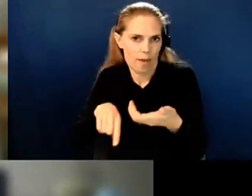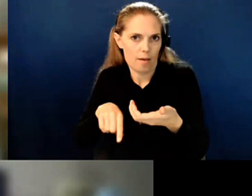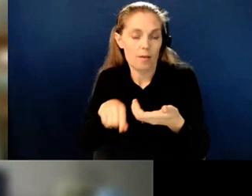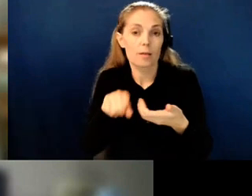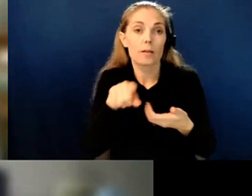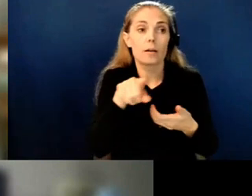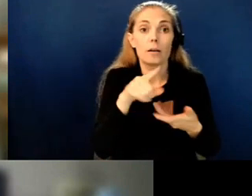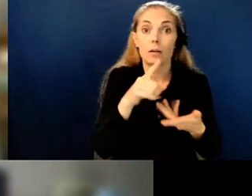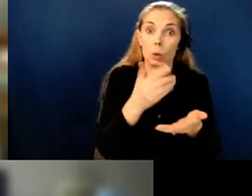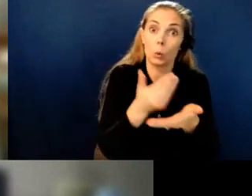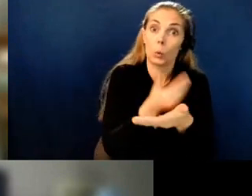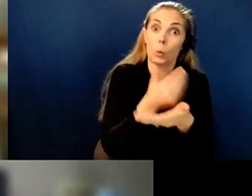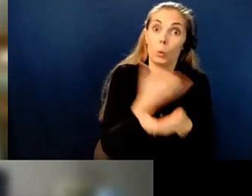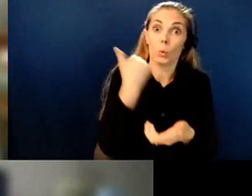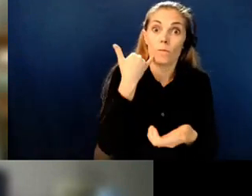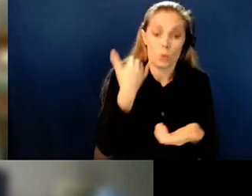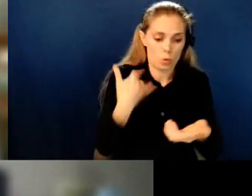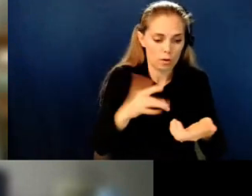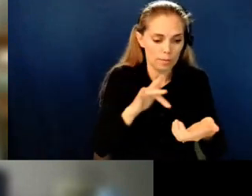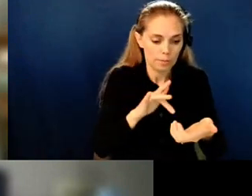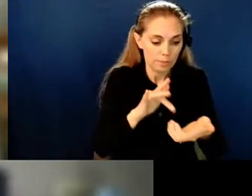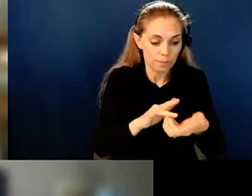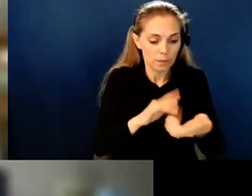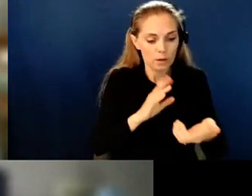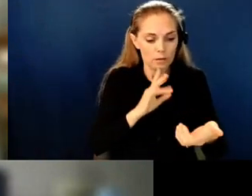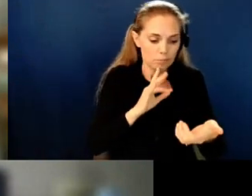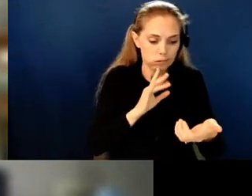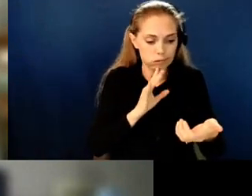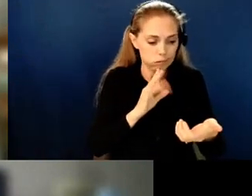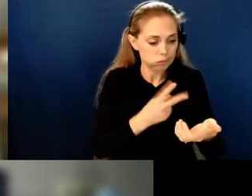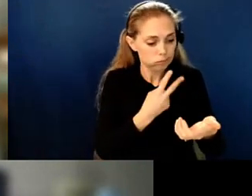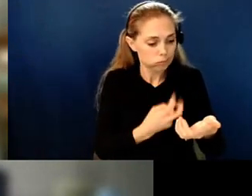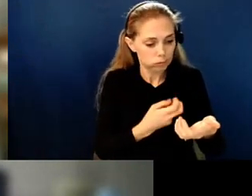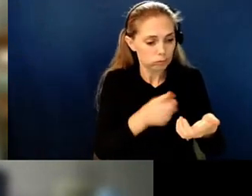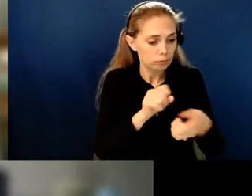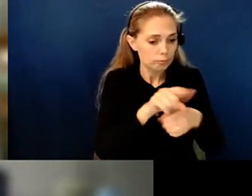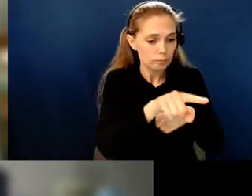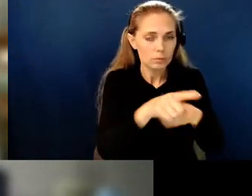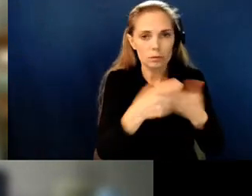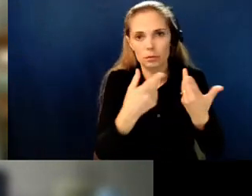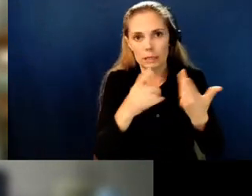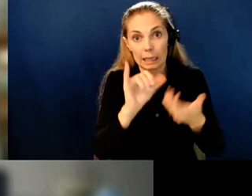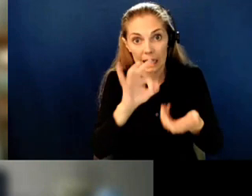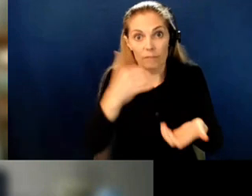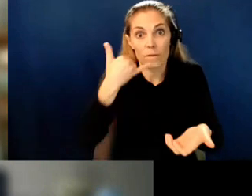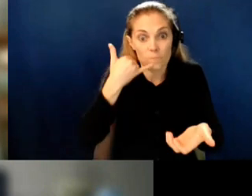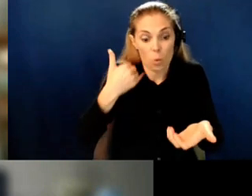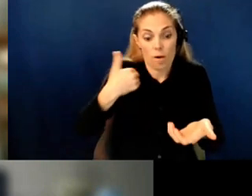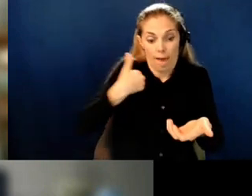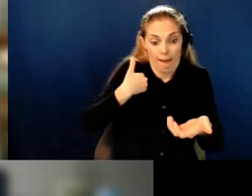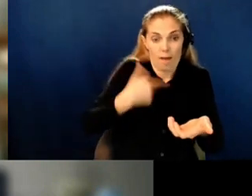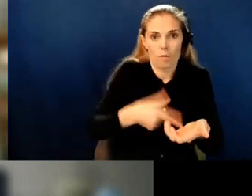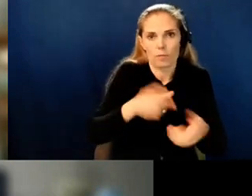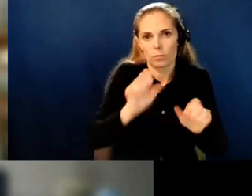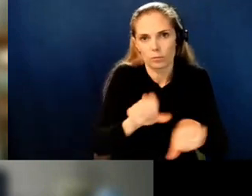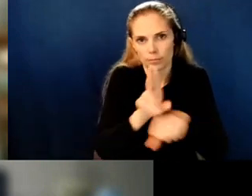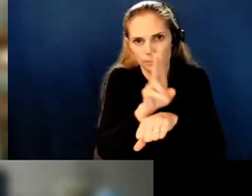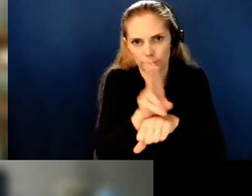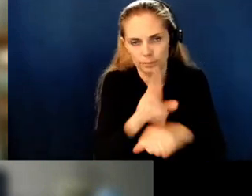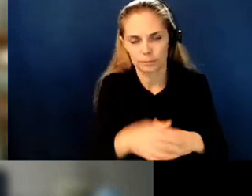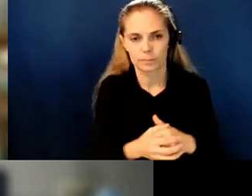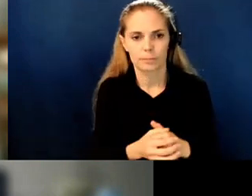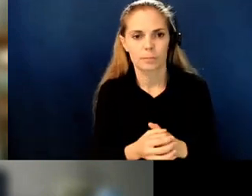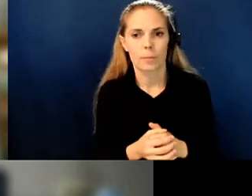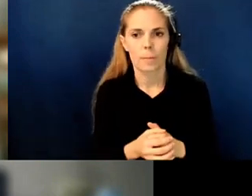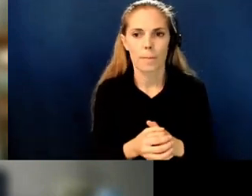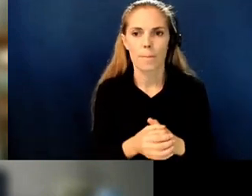it, then that'll be supported. But it is the phone. Yeah. So I think the big question here is that when you're showing us